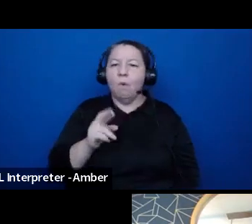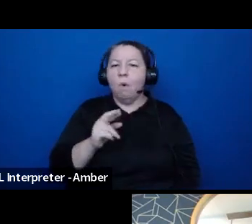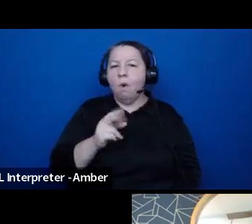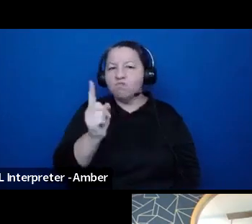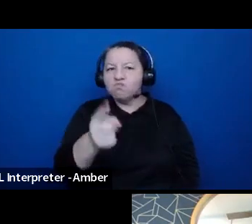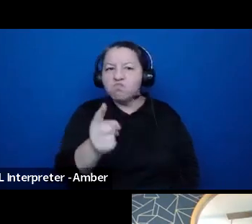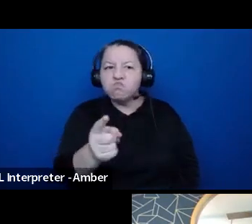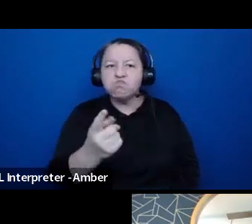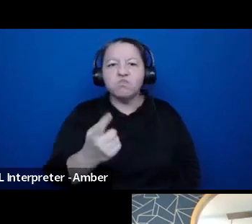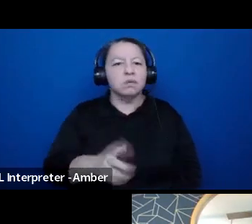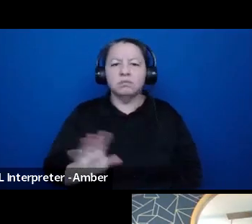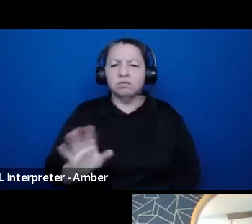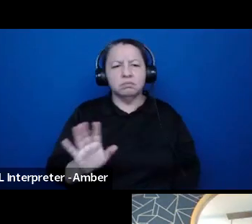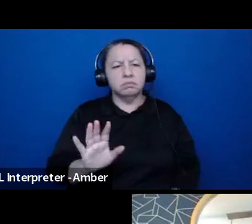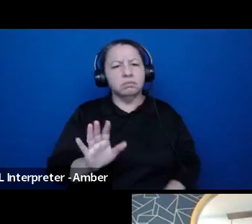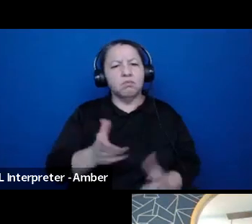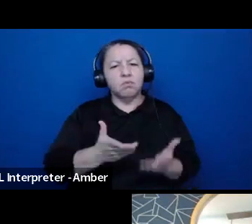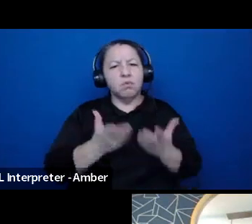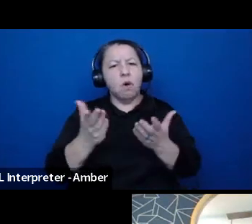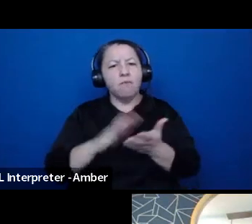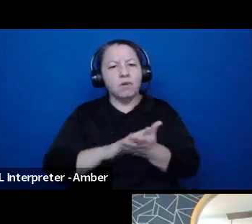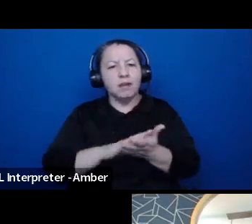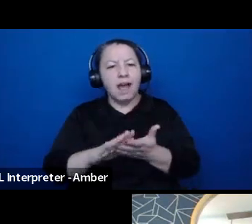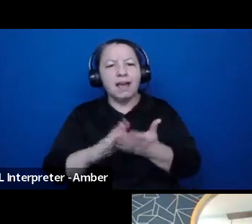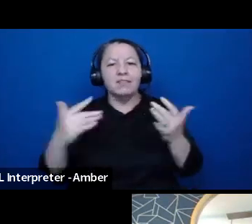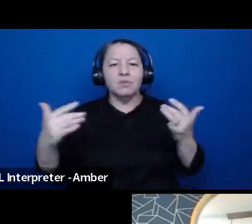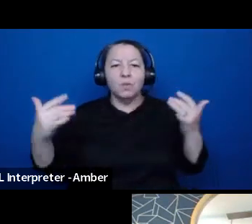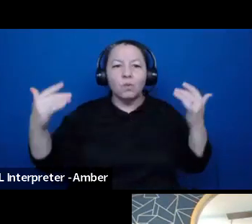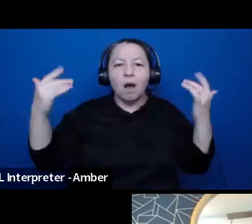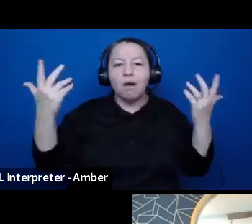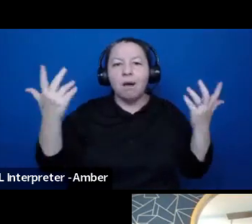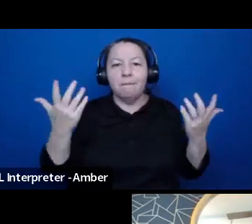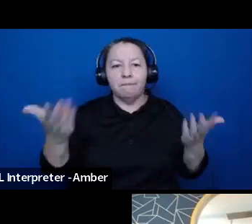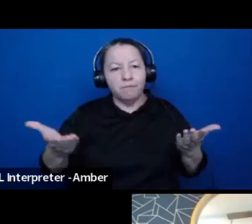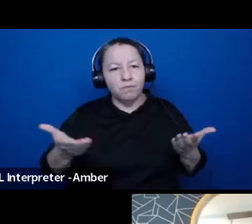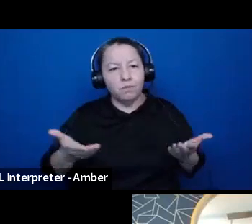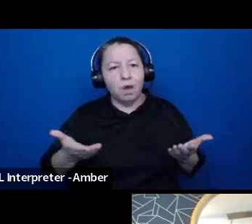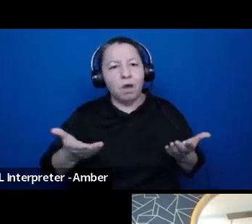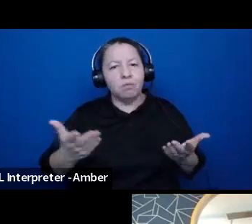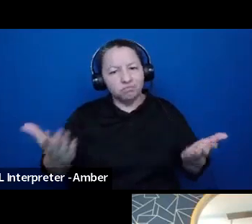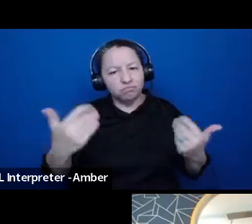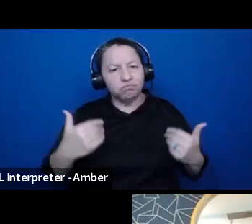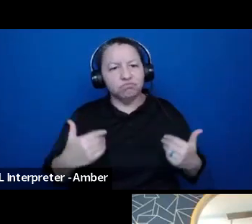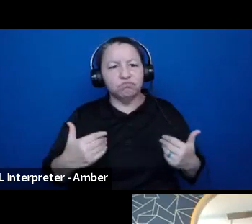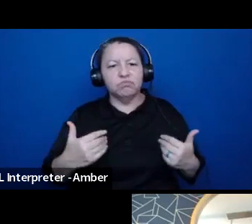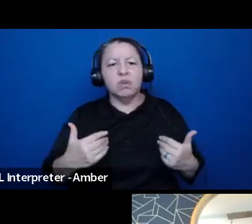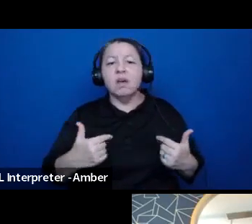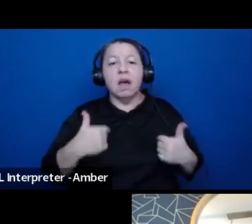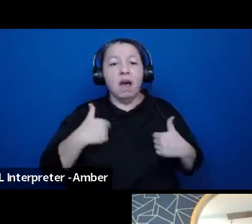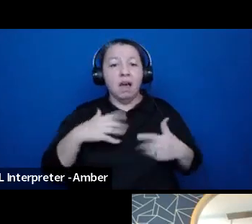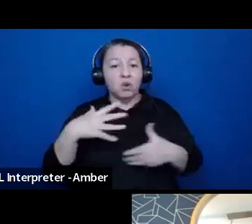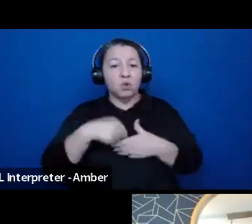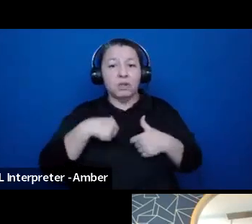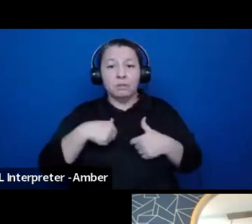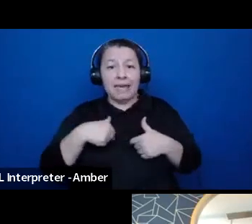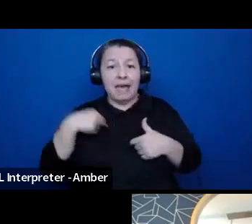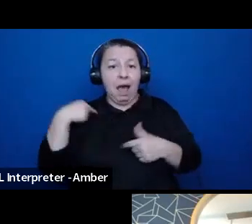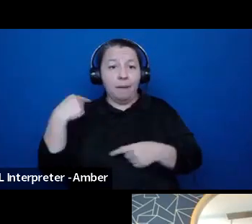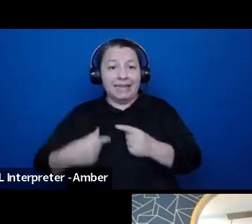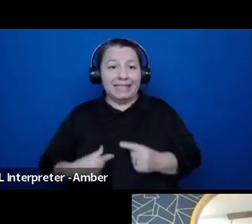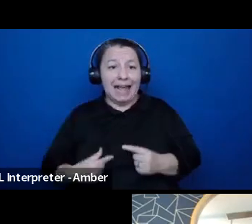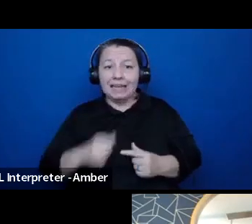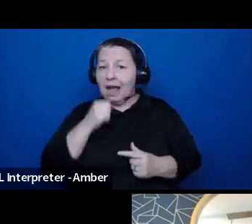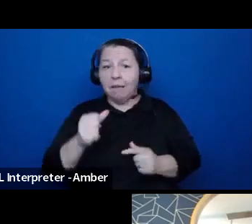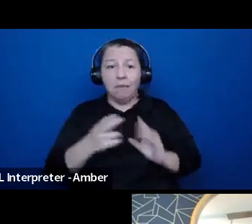to each other and welcoming people home. And that includes me. I'm a descendant. I'm not enrolled. So I'm a part of this